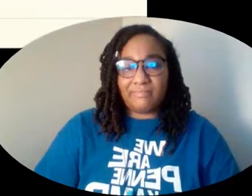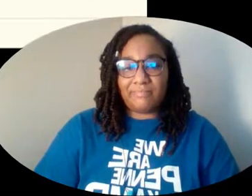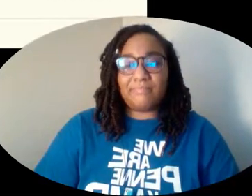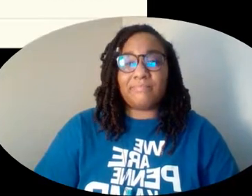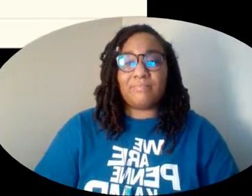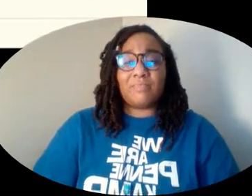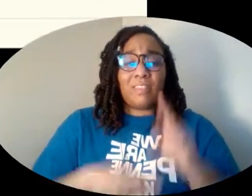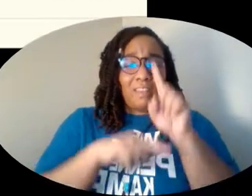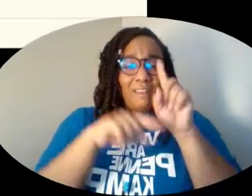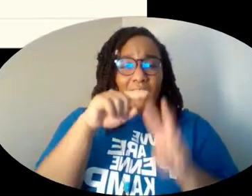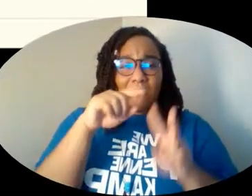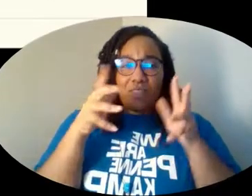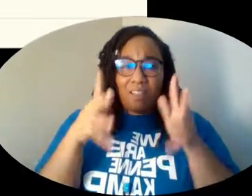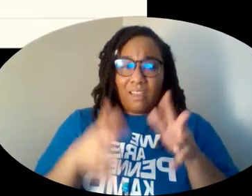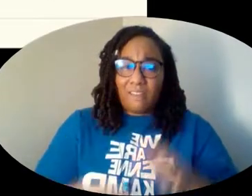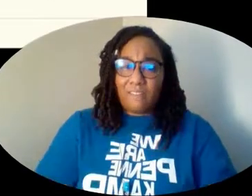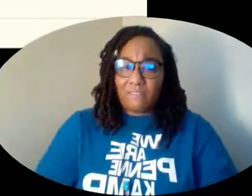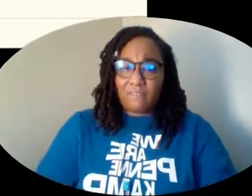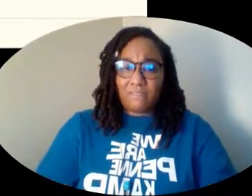There's only half left.